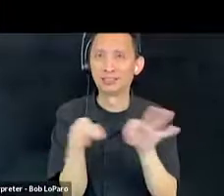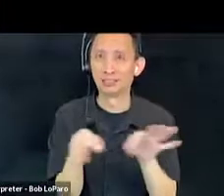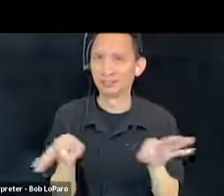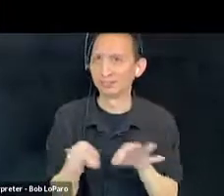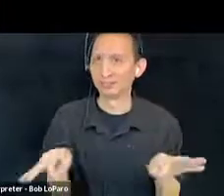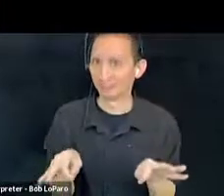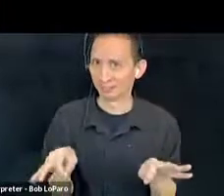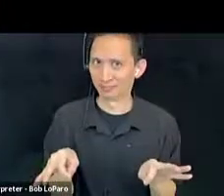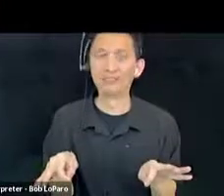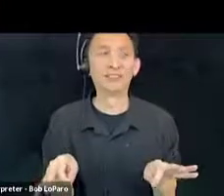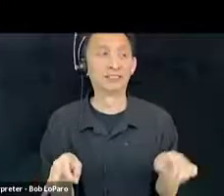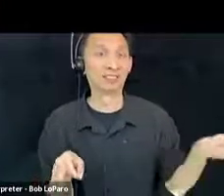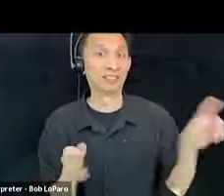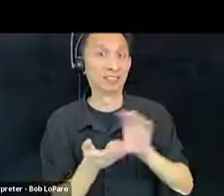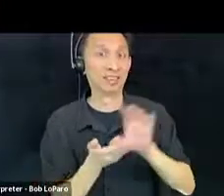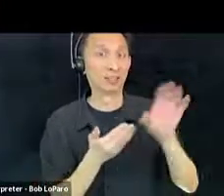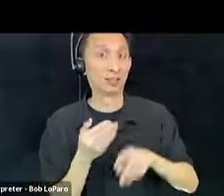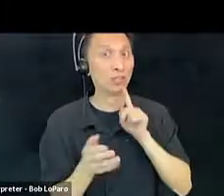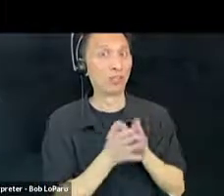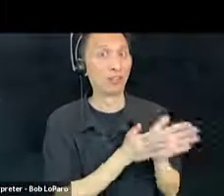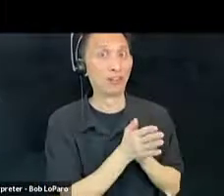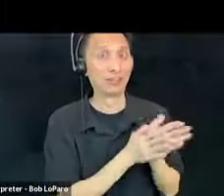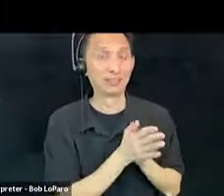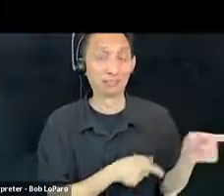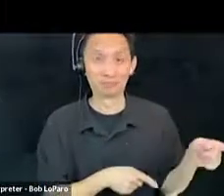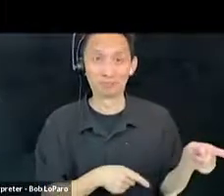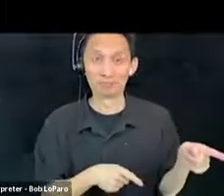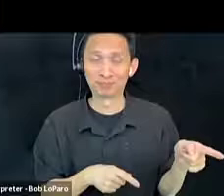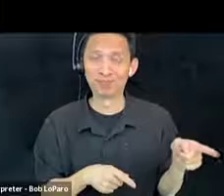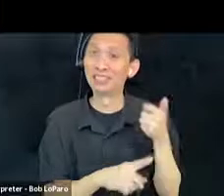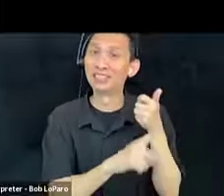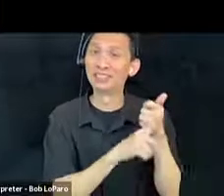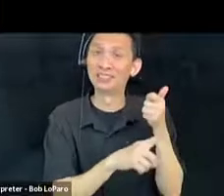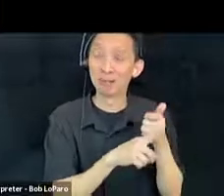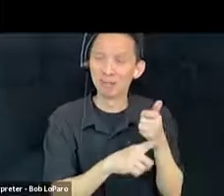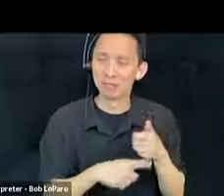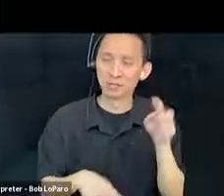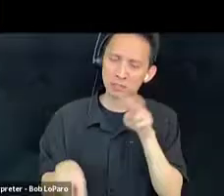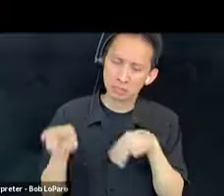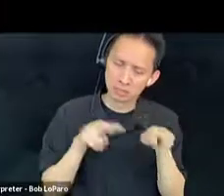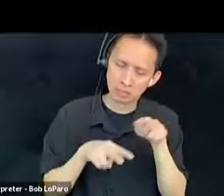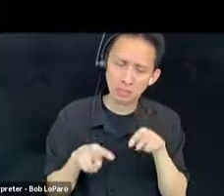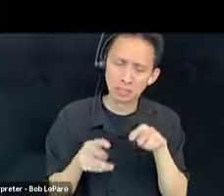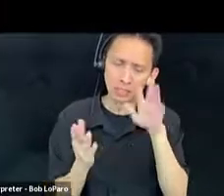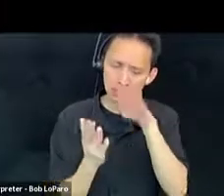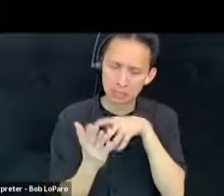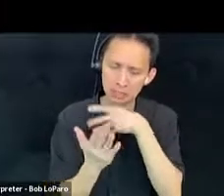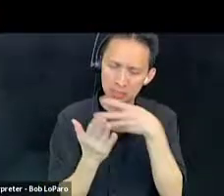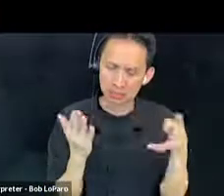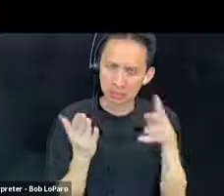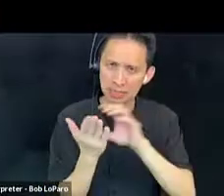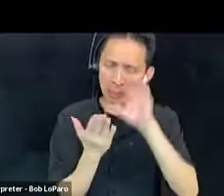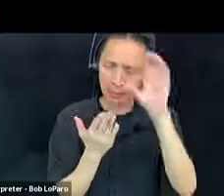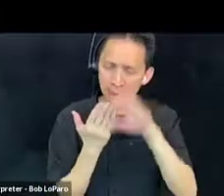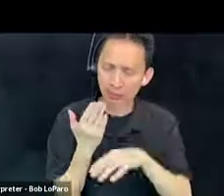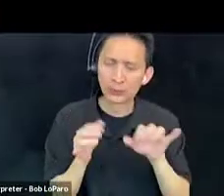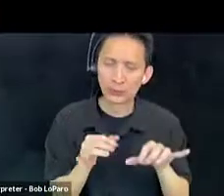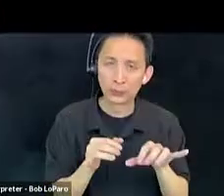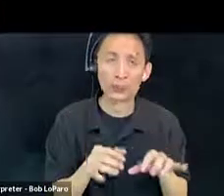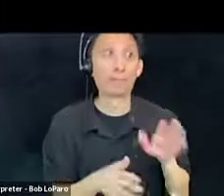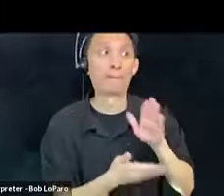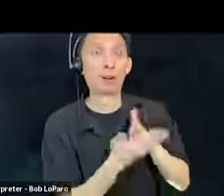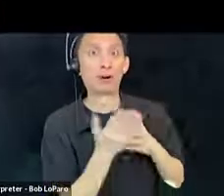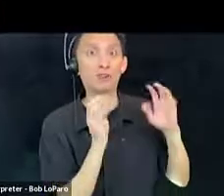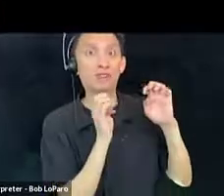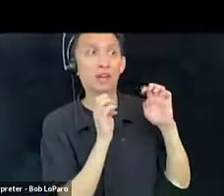motivation. So for him, he goes through and he gets to review his day. And then he, as the educational skill has to write what